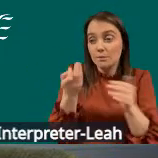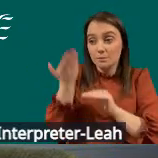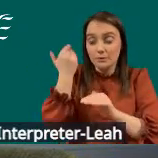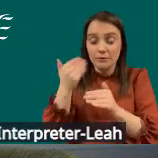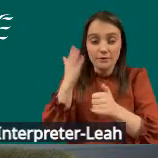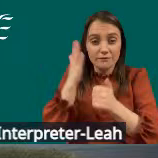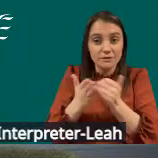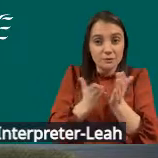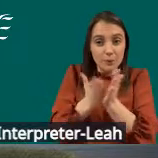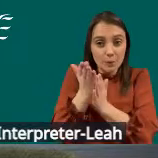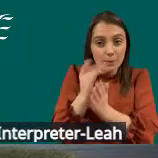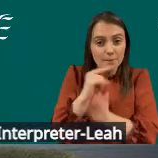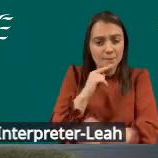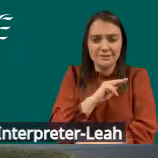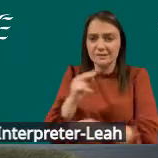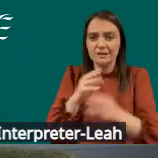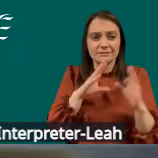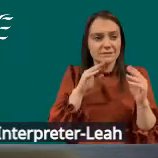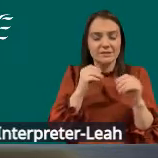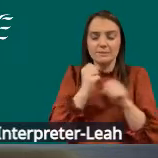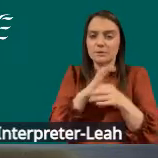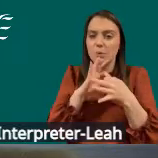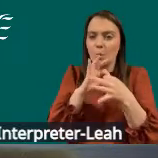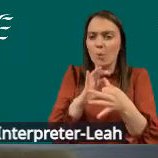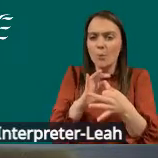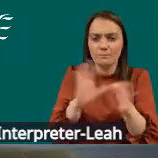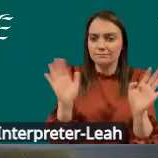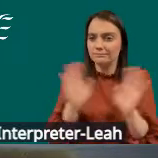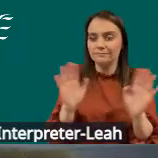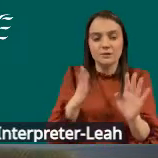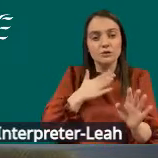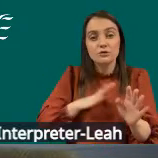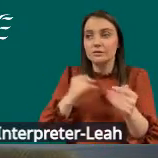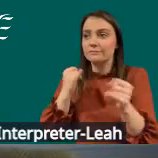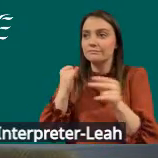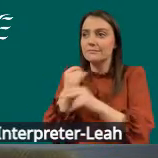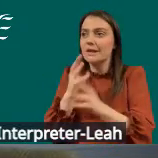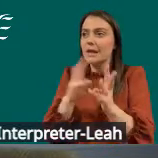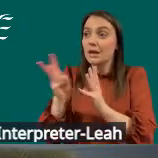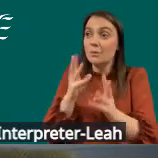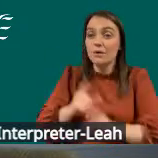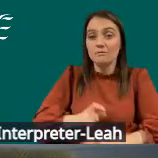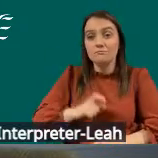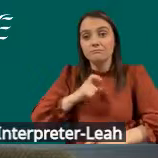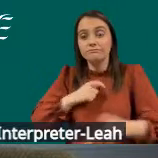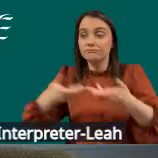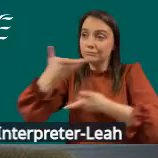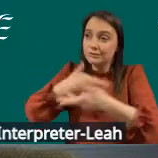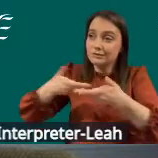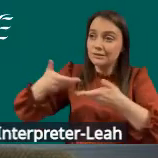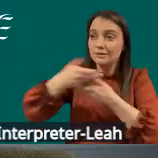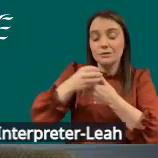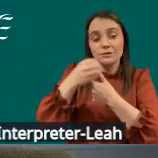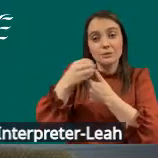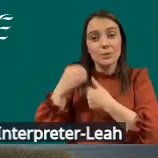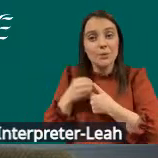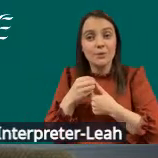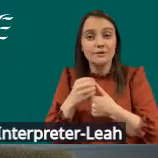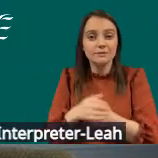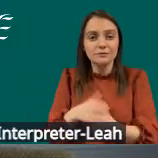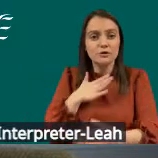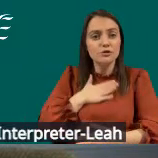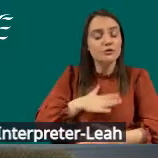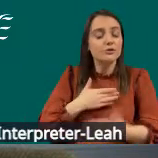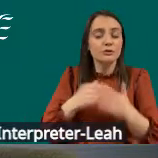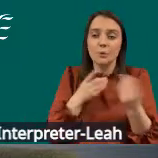not something that would be talked about at home. It's just like when we're in work, we'd feel confident in talking about, just what we're going